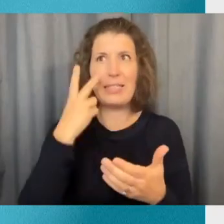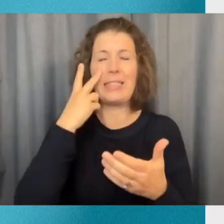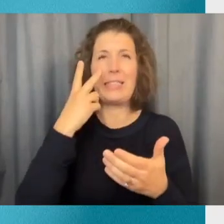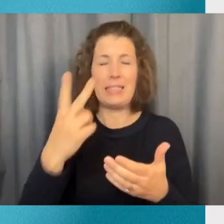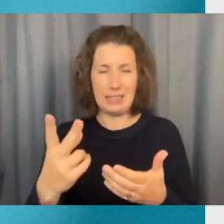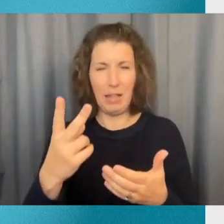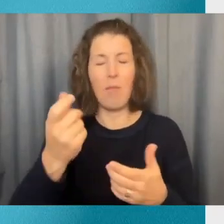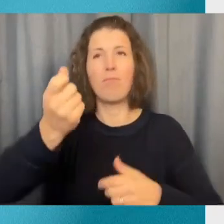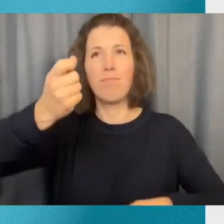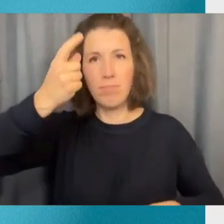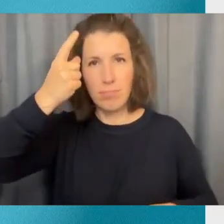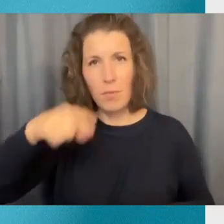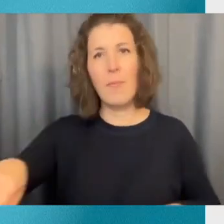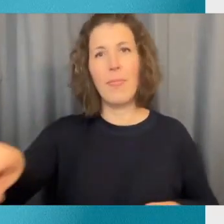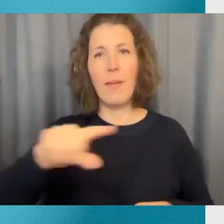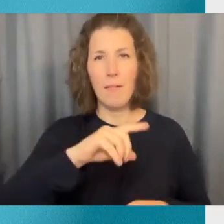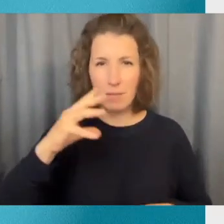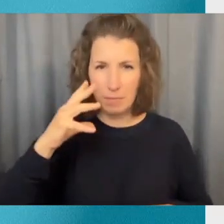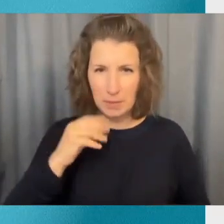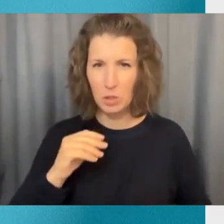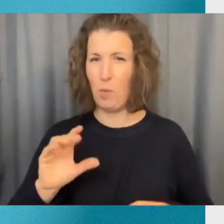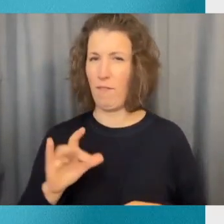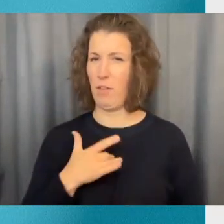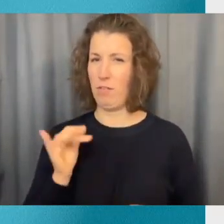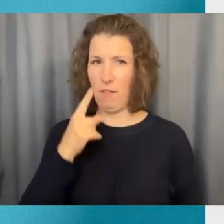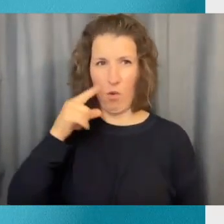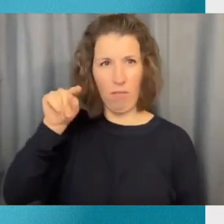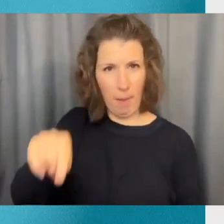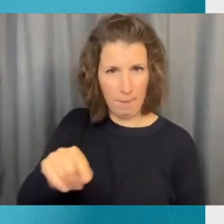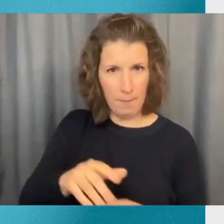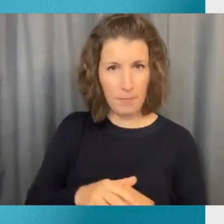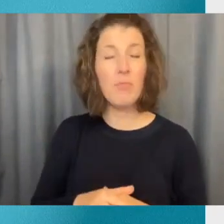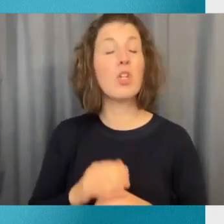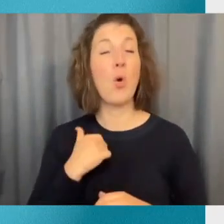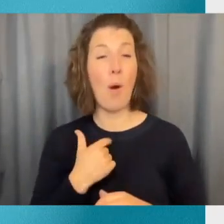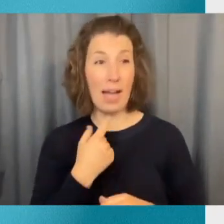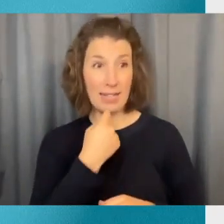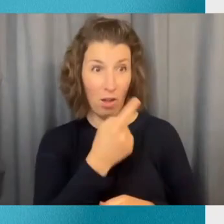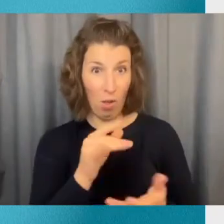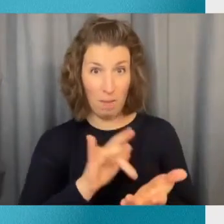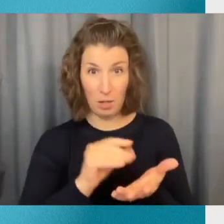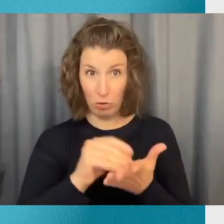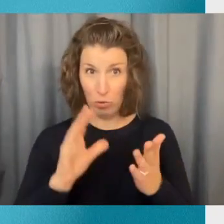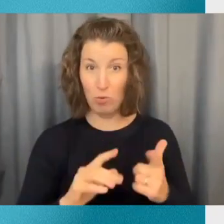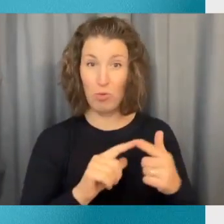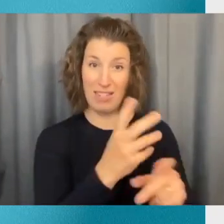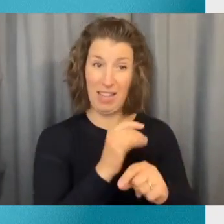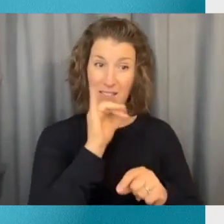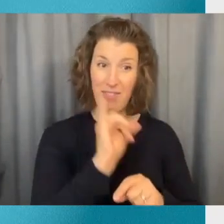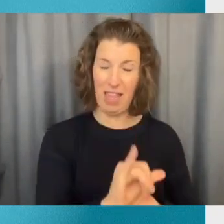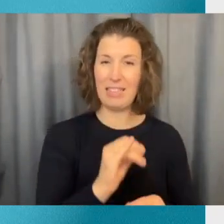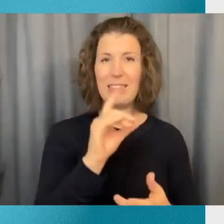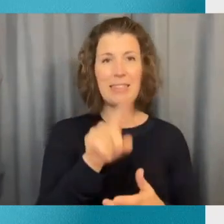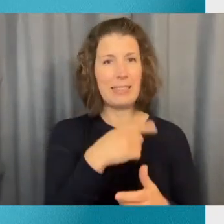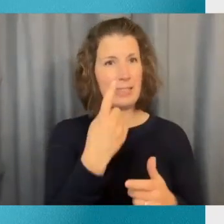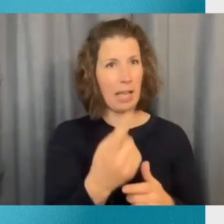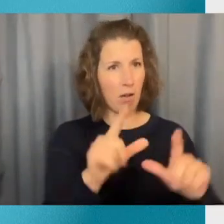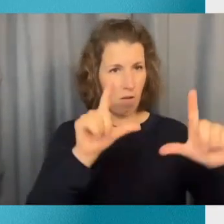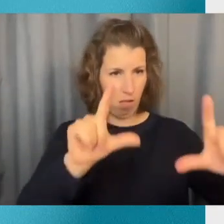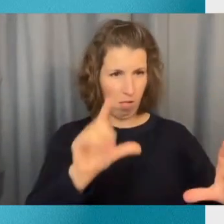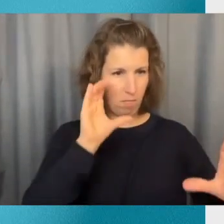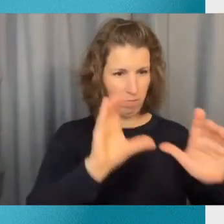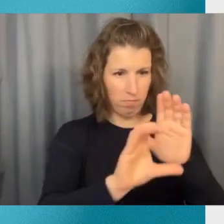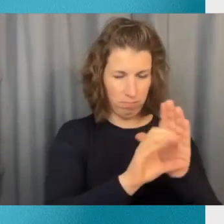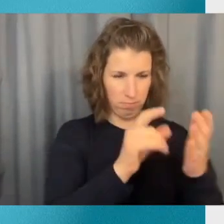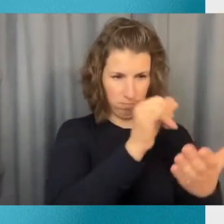taking it one more step. So I then have them take that single panel. And I'm telling you this because I think this is a fun way to approach thinking about something